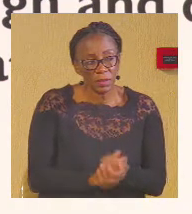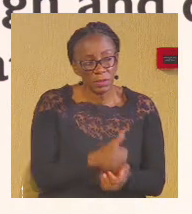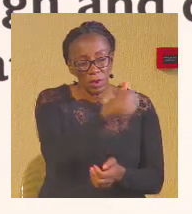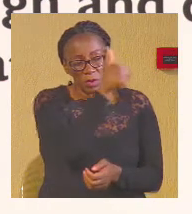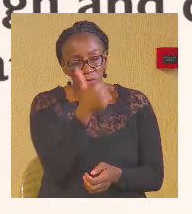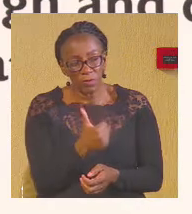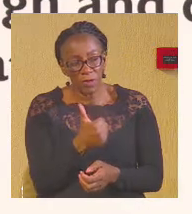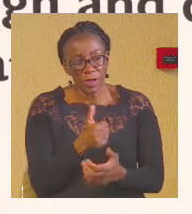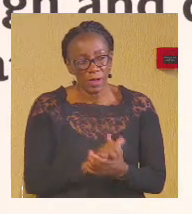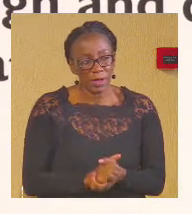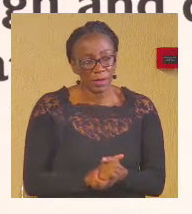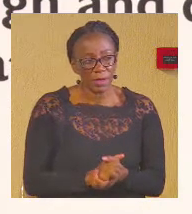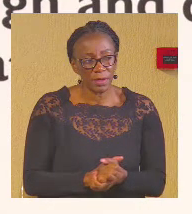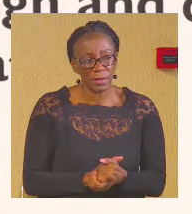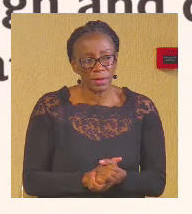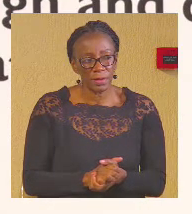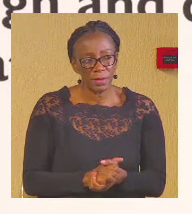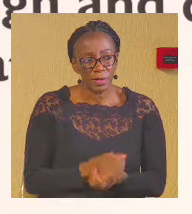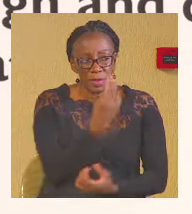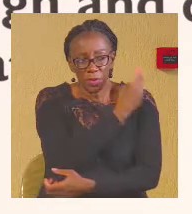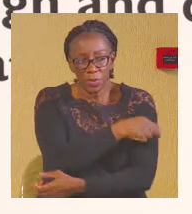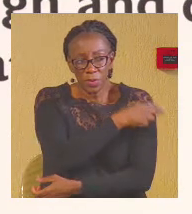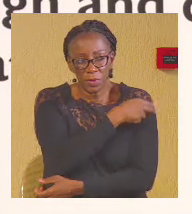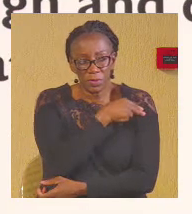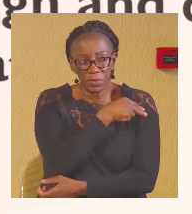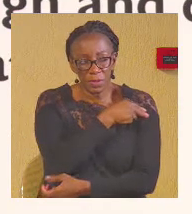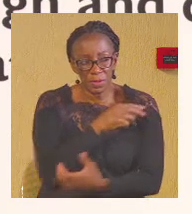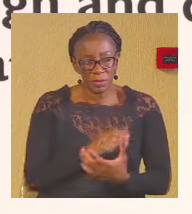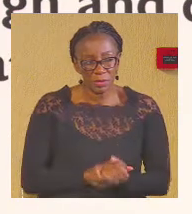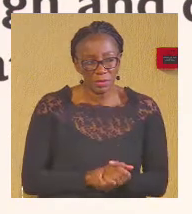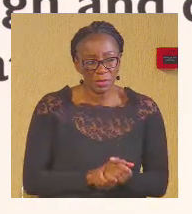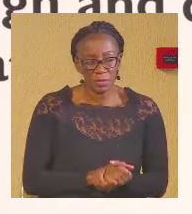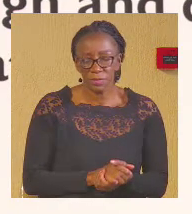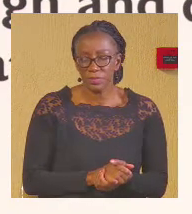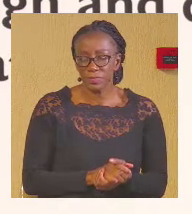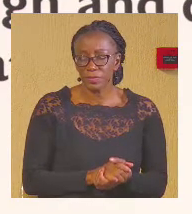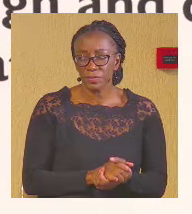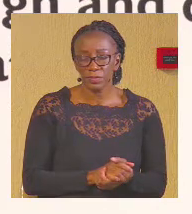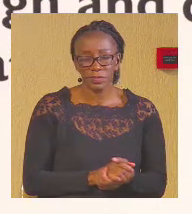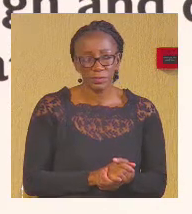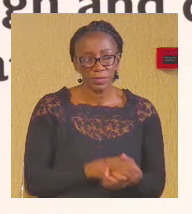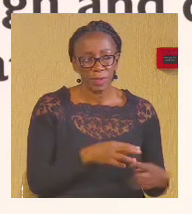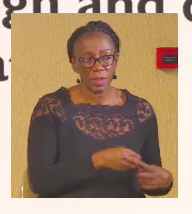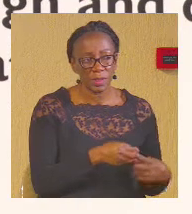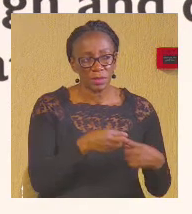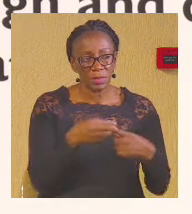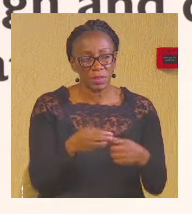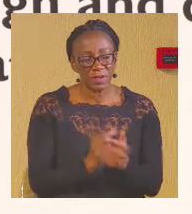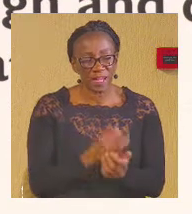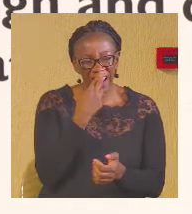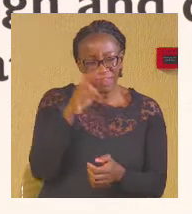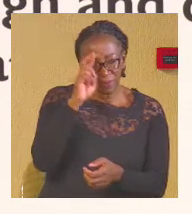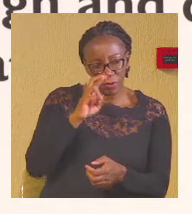states, where we have done isolation facility, in particular for Engela Hospital, we have done for Rundu